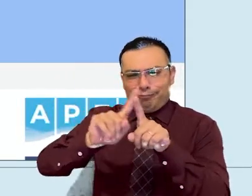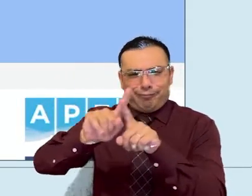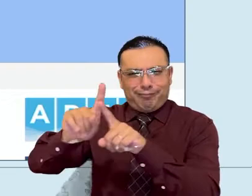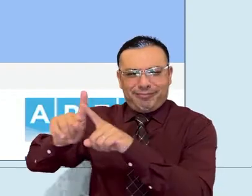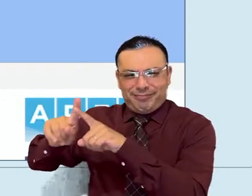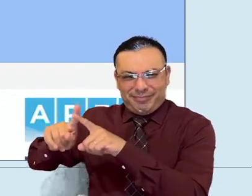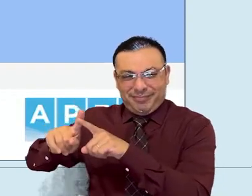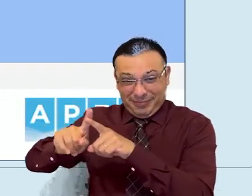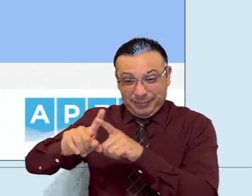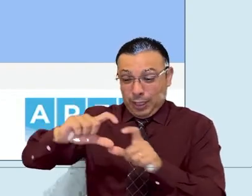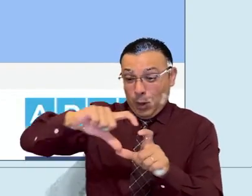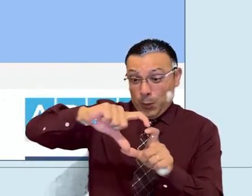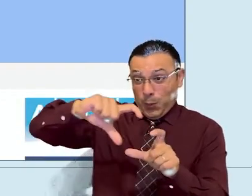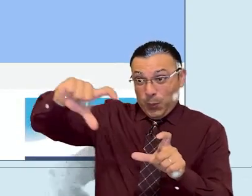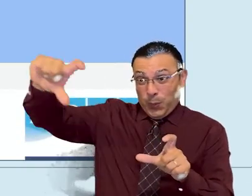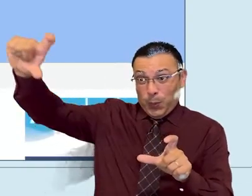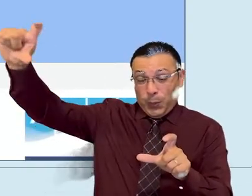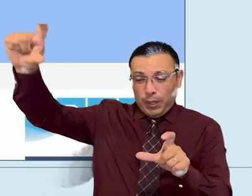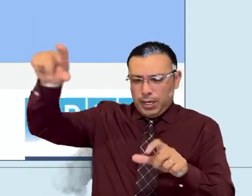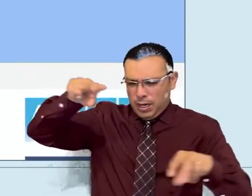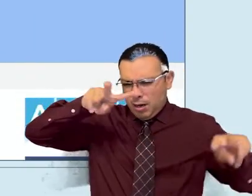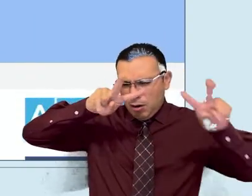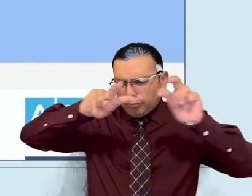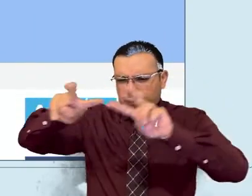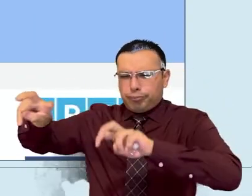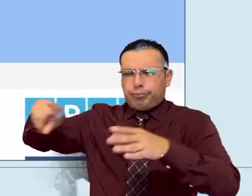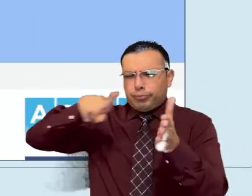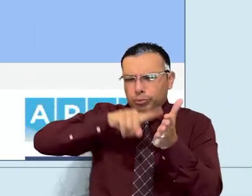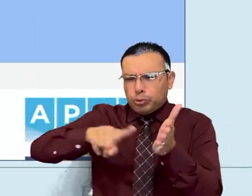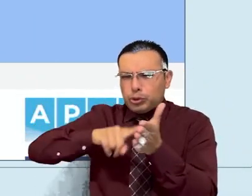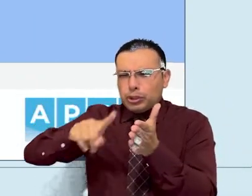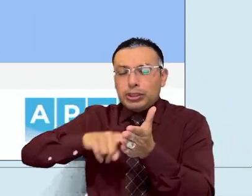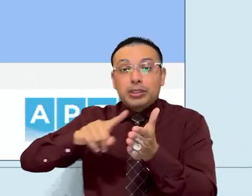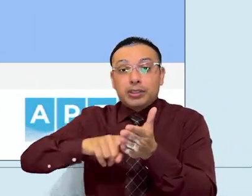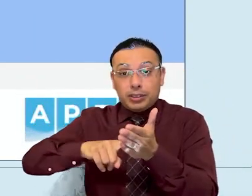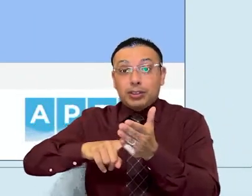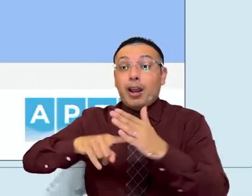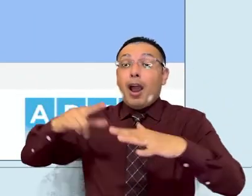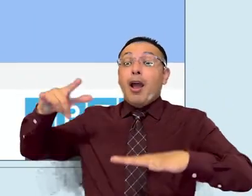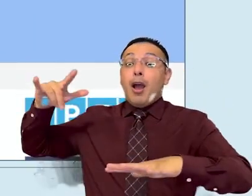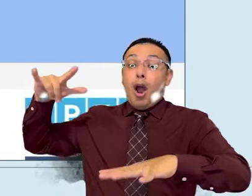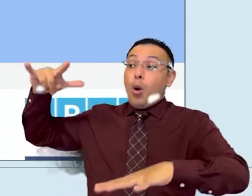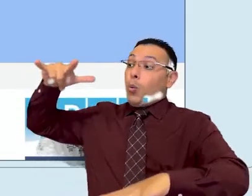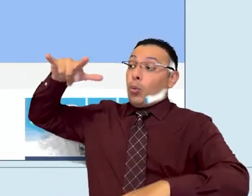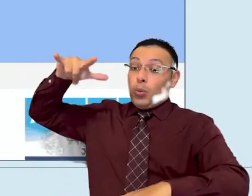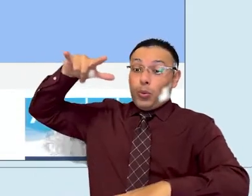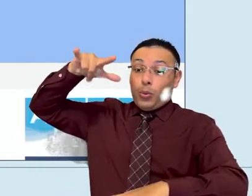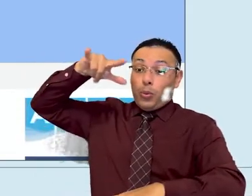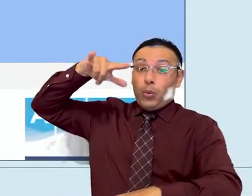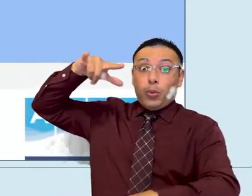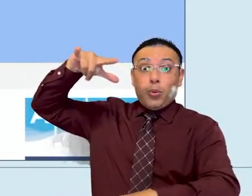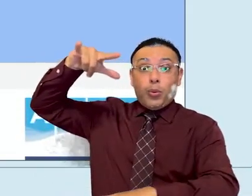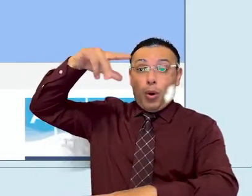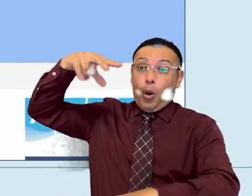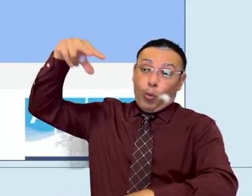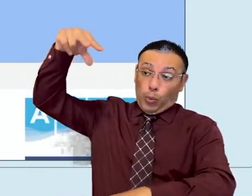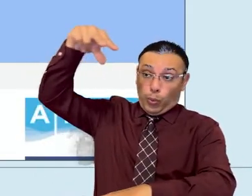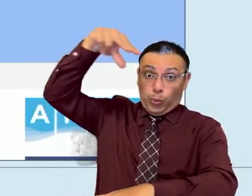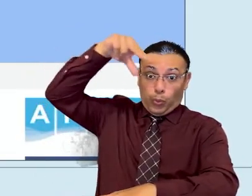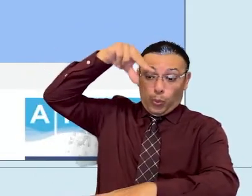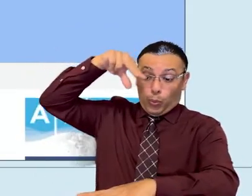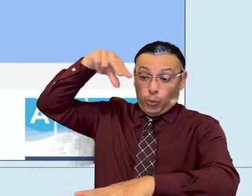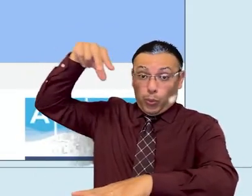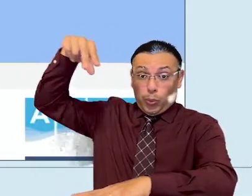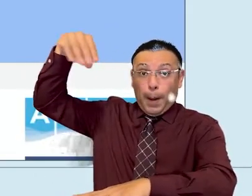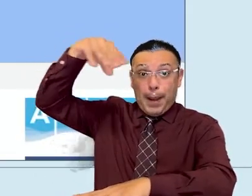now and in the past. The aerial surveys we started in 2019, one of the first ones. The information from the 2 years